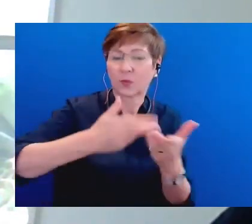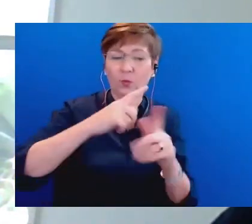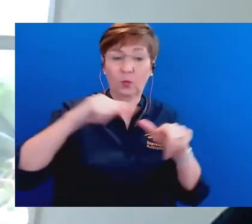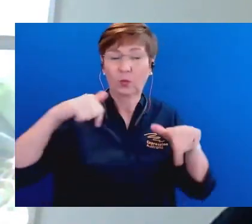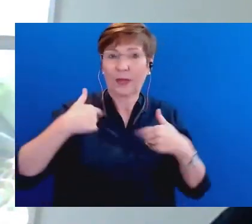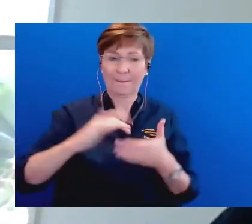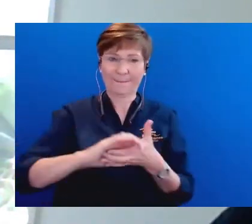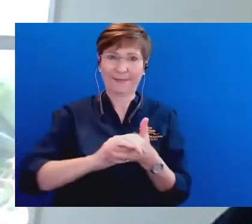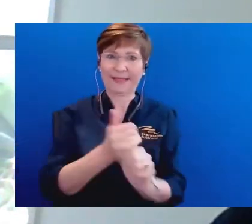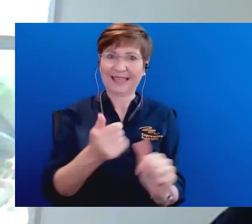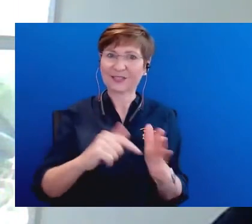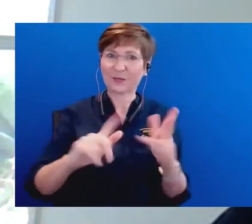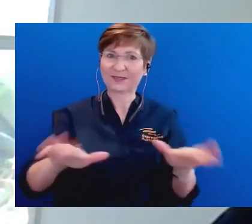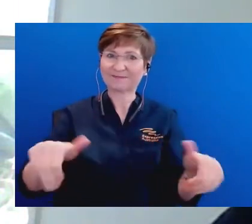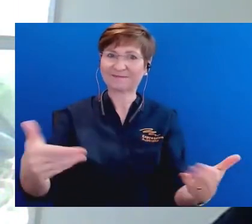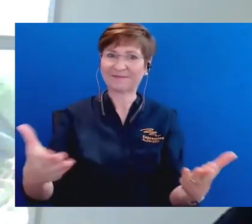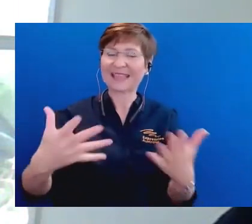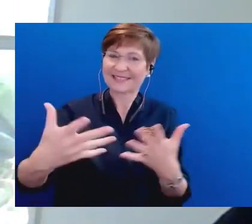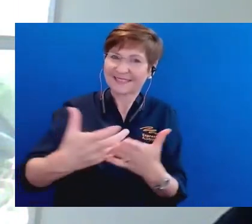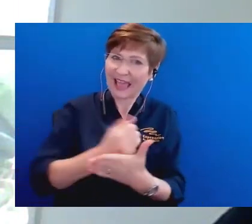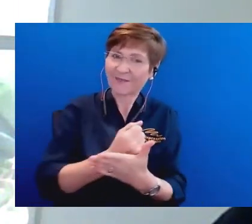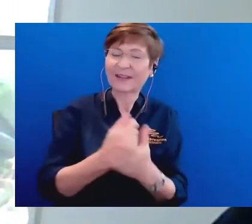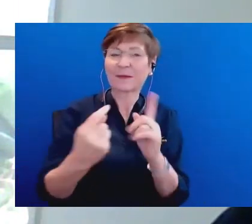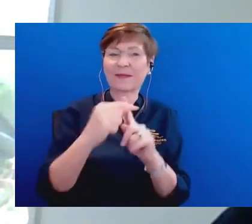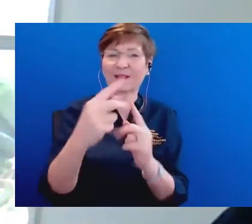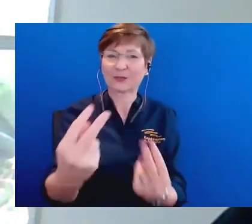bring this to you safely and online.